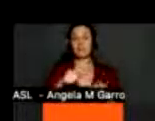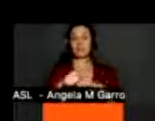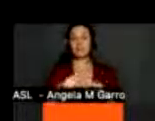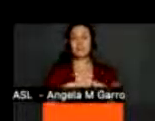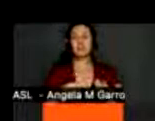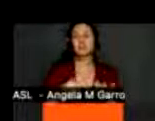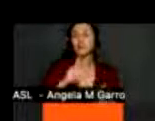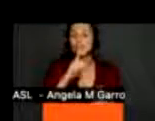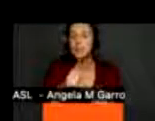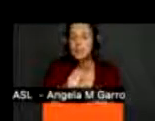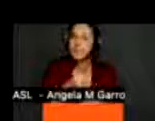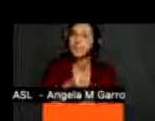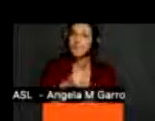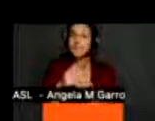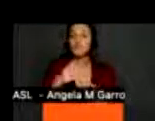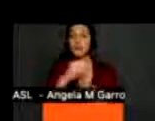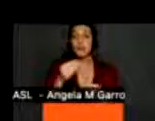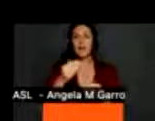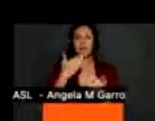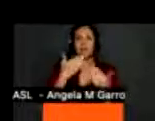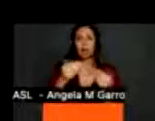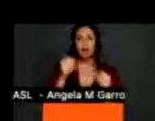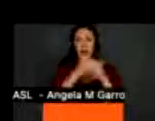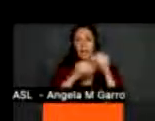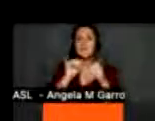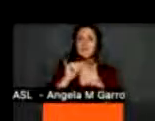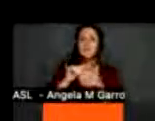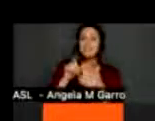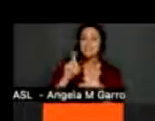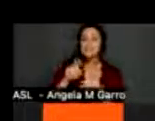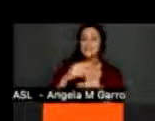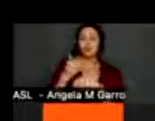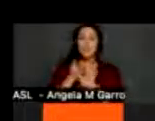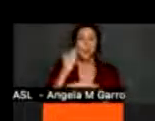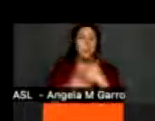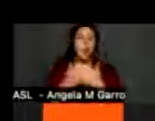fruitful strategies that need to go through a process that includes board approval.